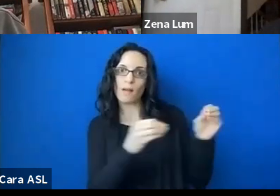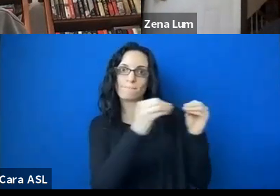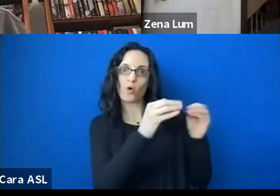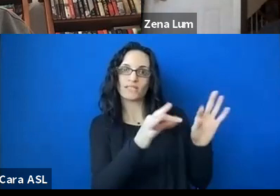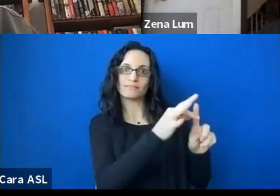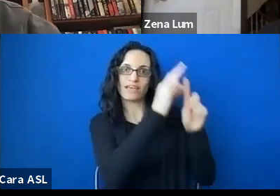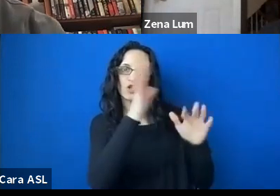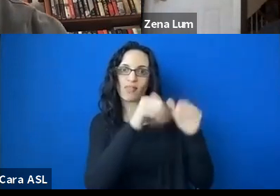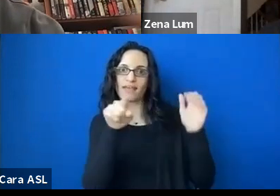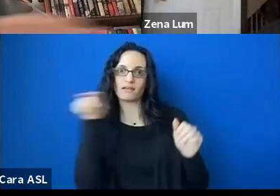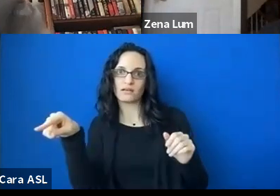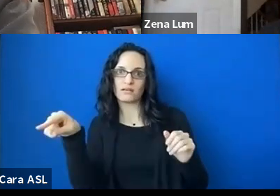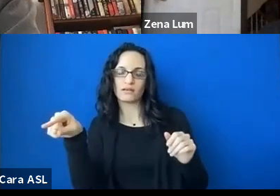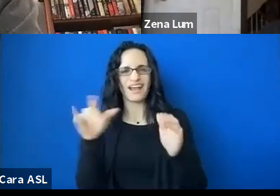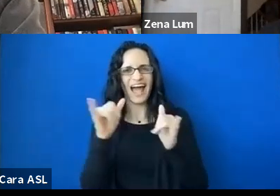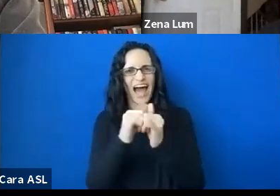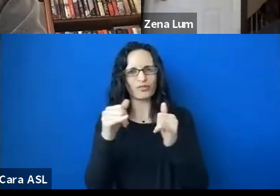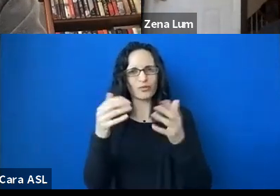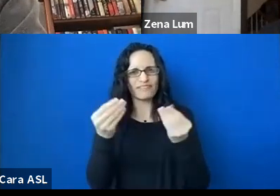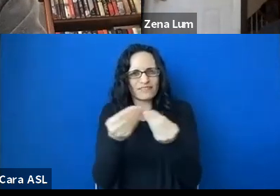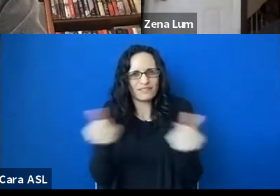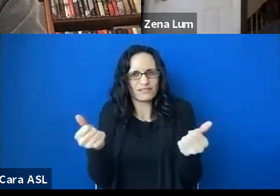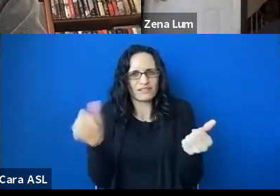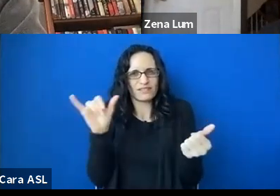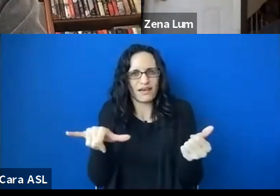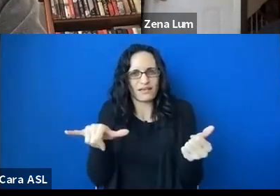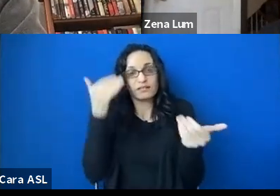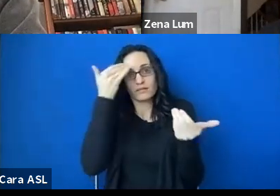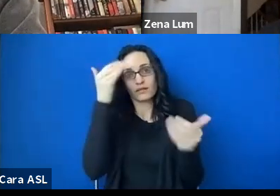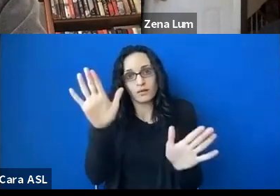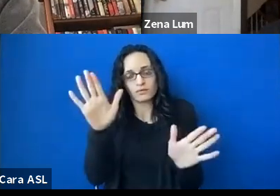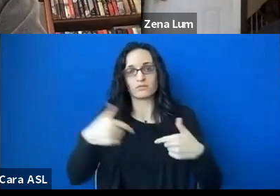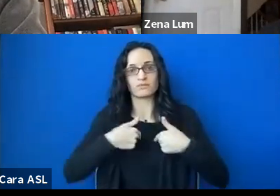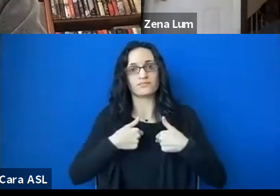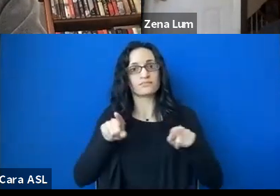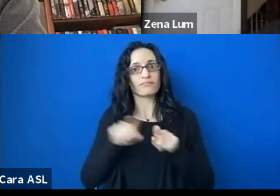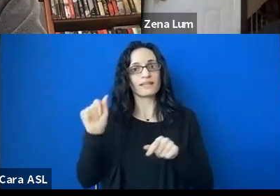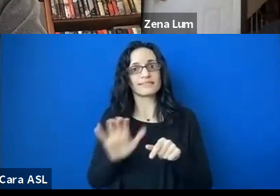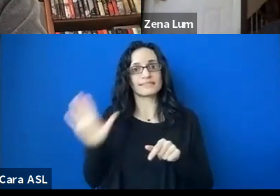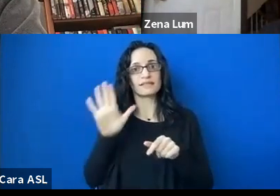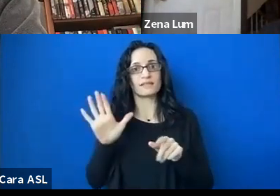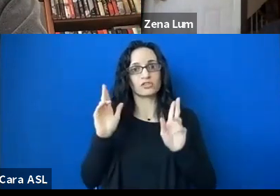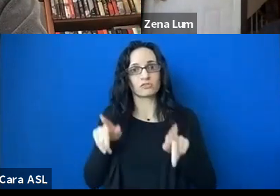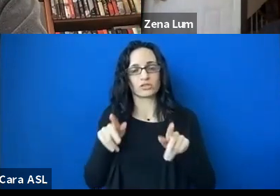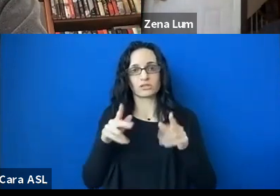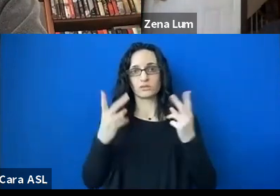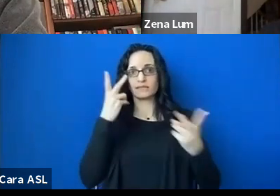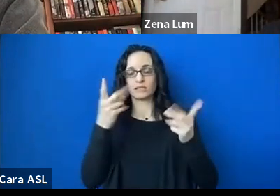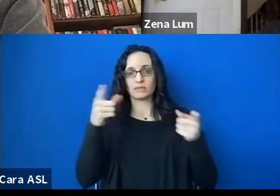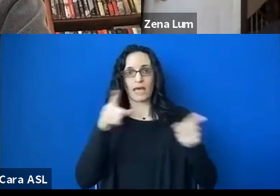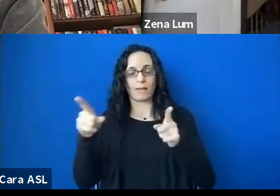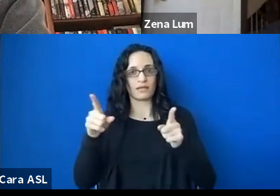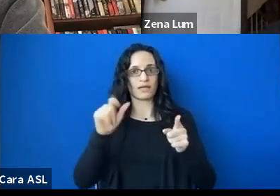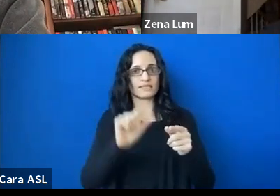do about that and how to reconcile that, but I'm watching the as an Asian person to see what's happening in the Asian community over this issue